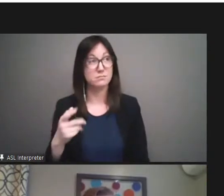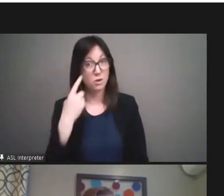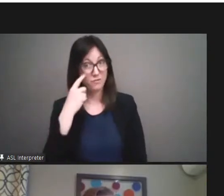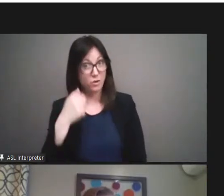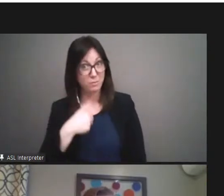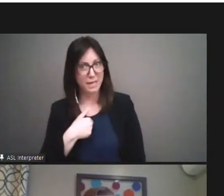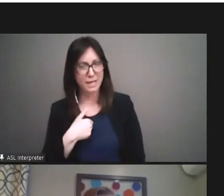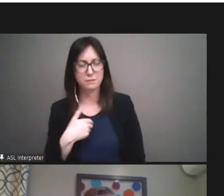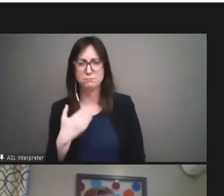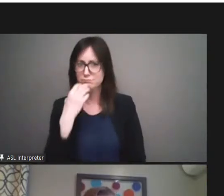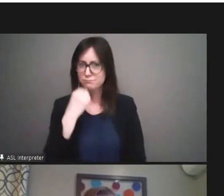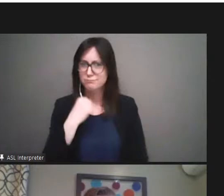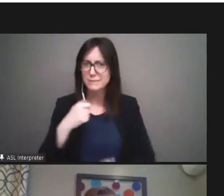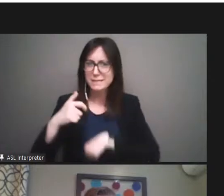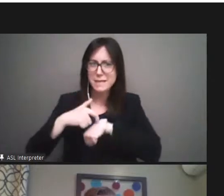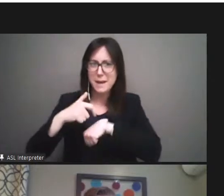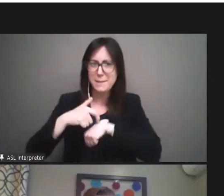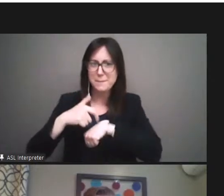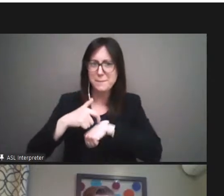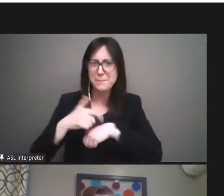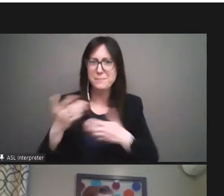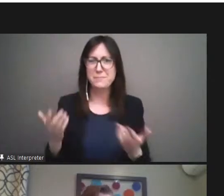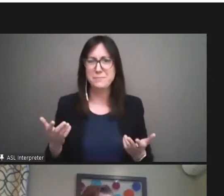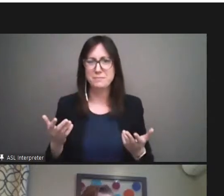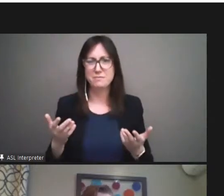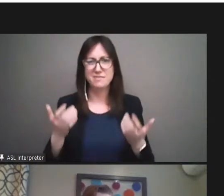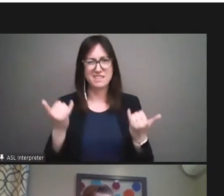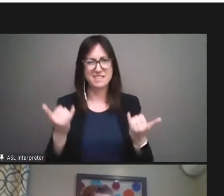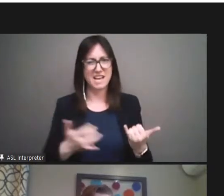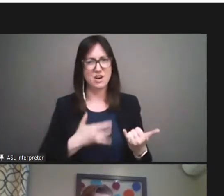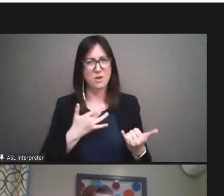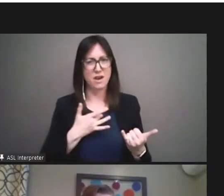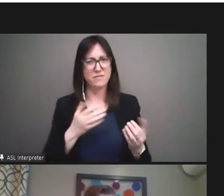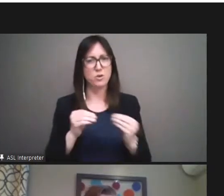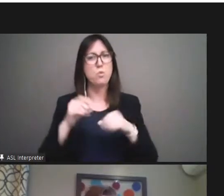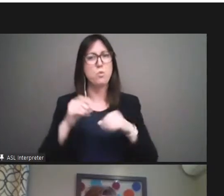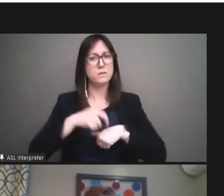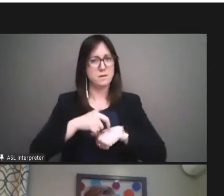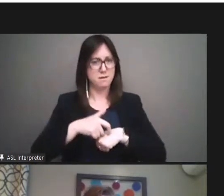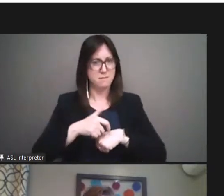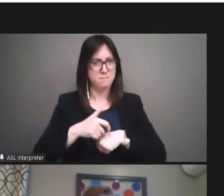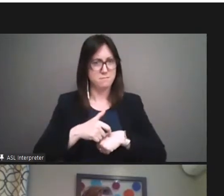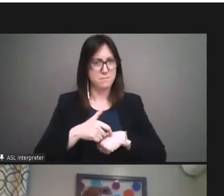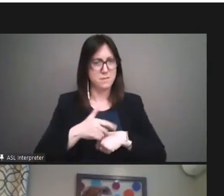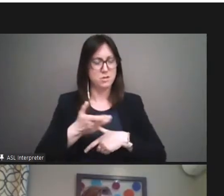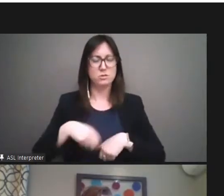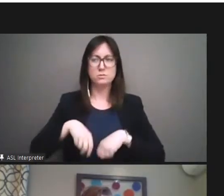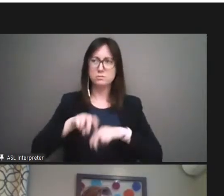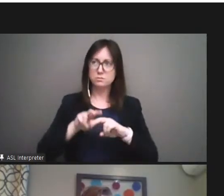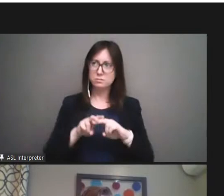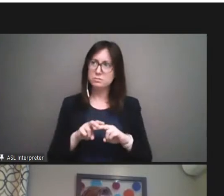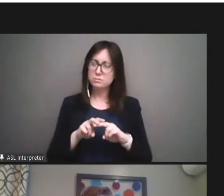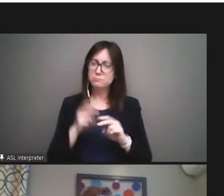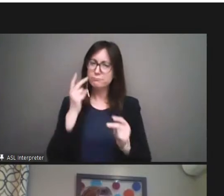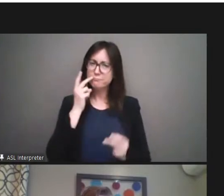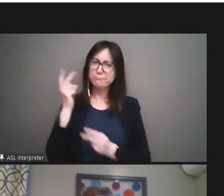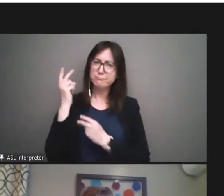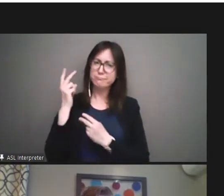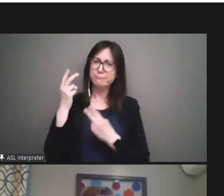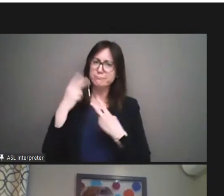If anything, just having a little bit more time to sit back, to reflect,